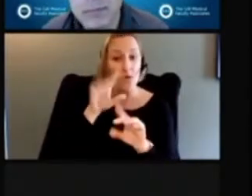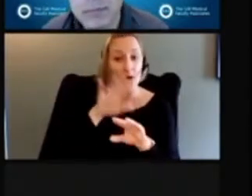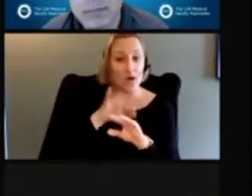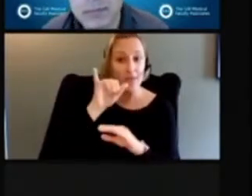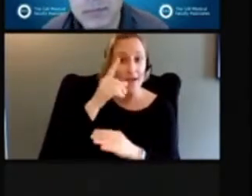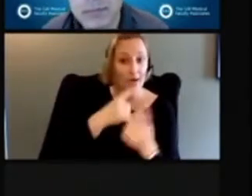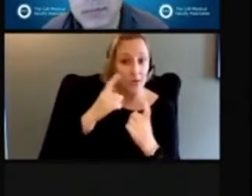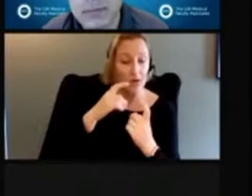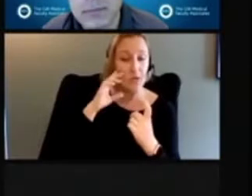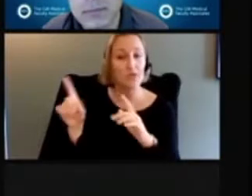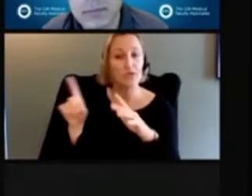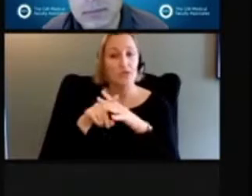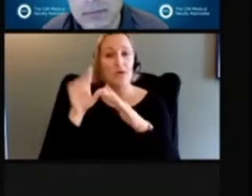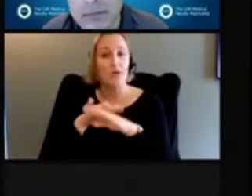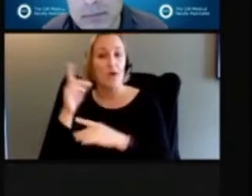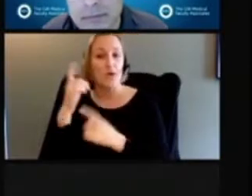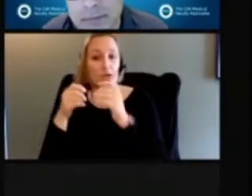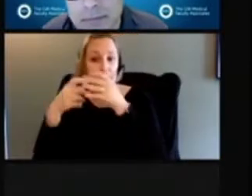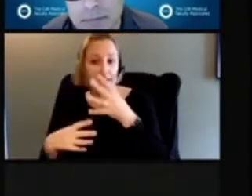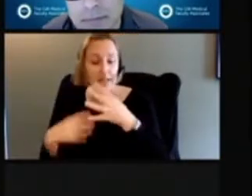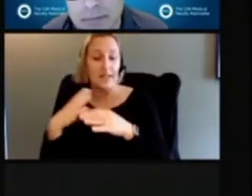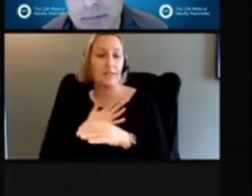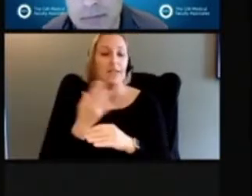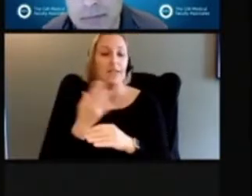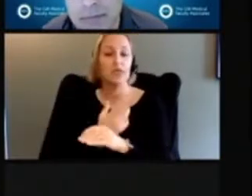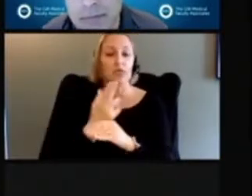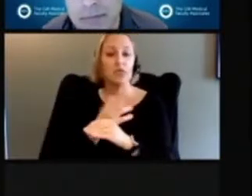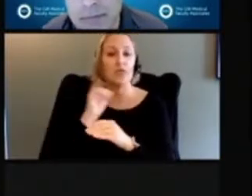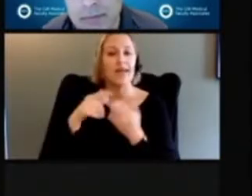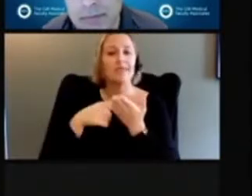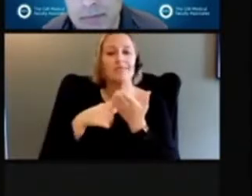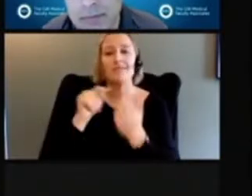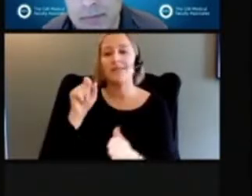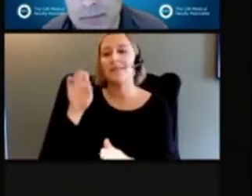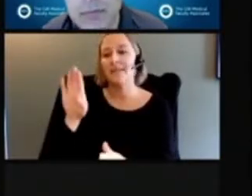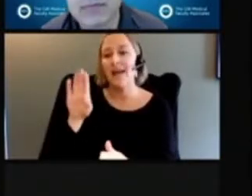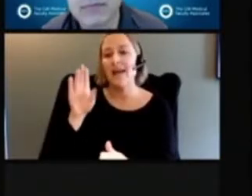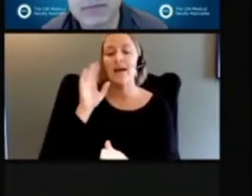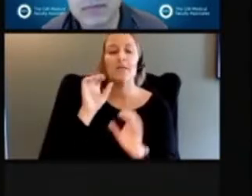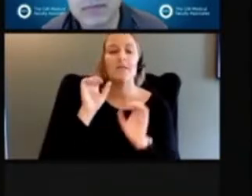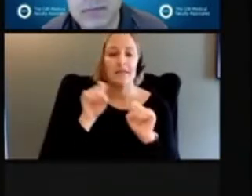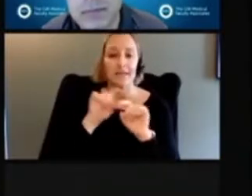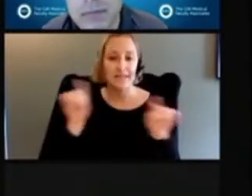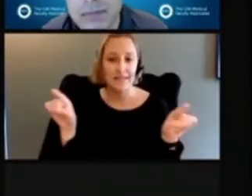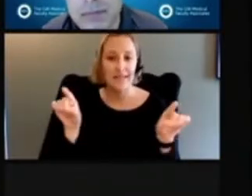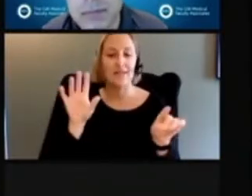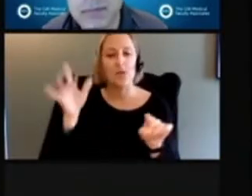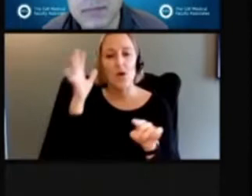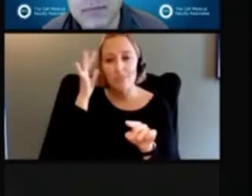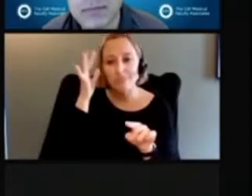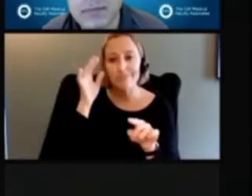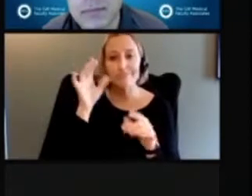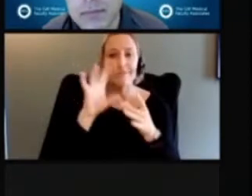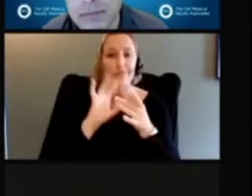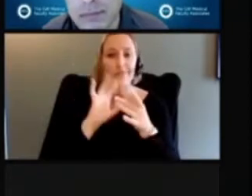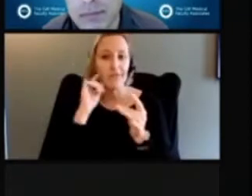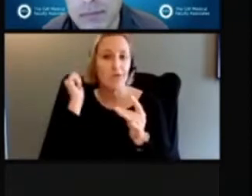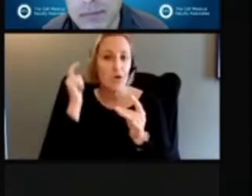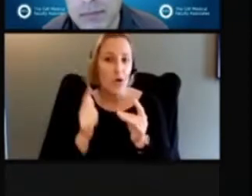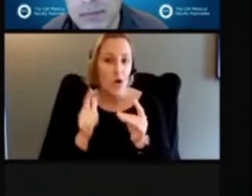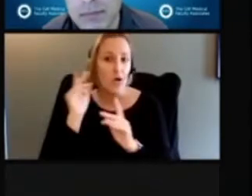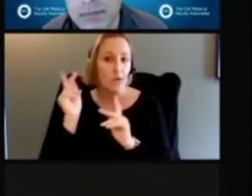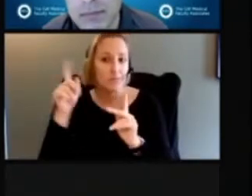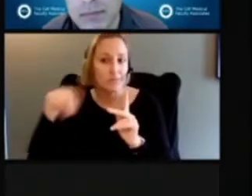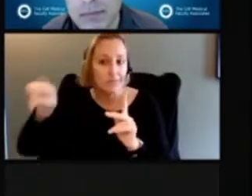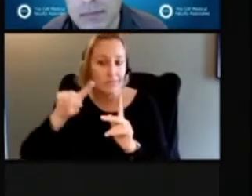Please use the discussion tab to send your thoughts and comments to all attendees. If you are having trouble with the live feed,